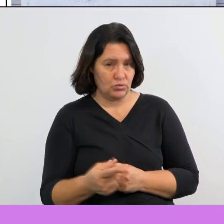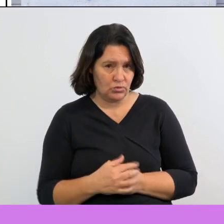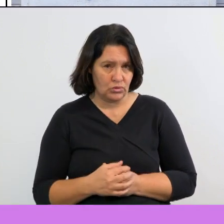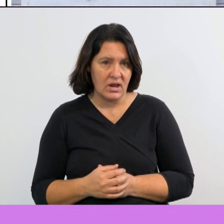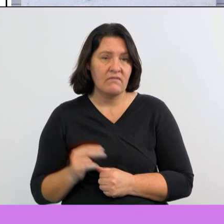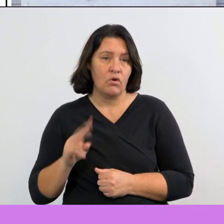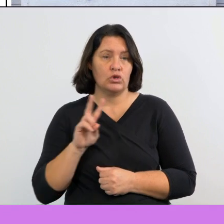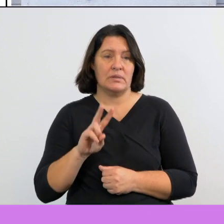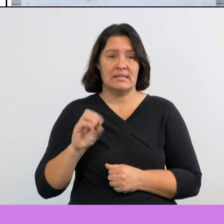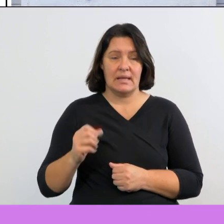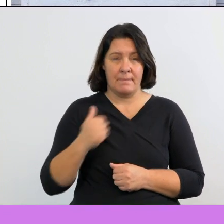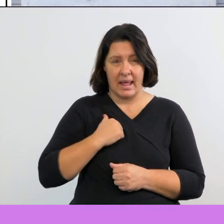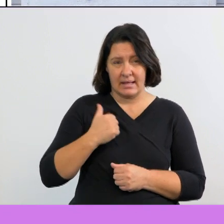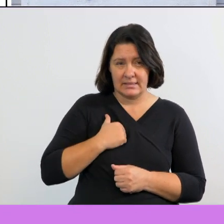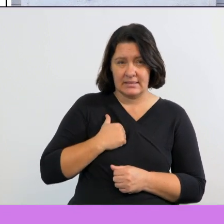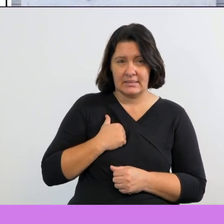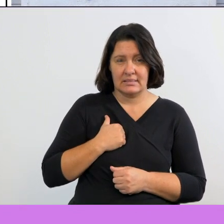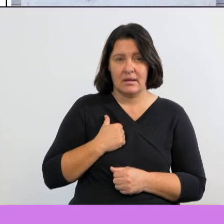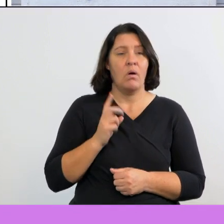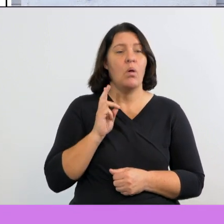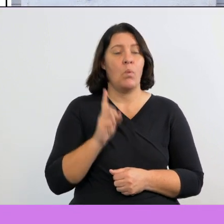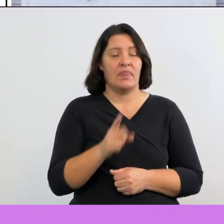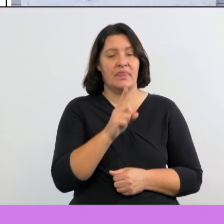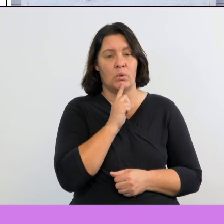so. And then for 20 bags, it will be